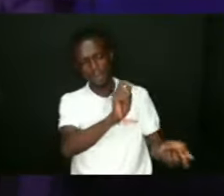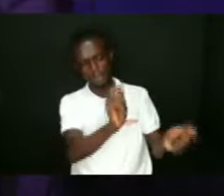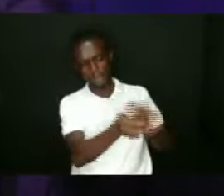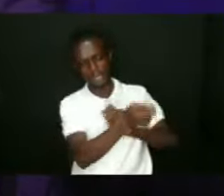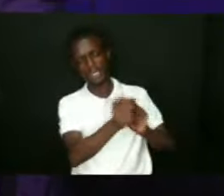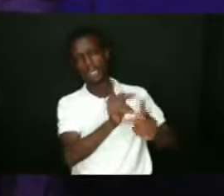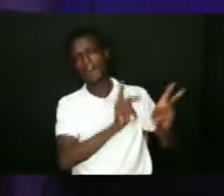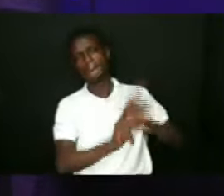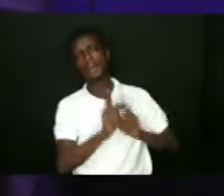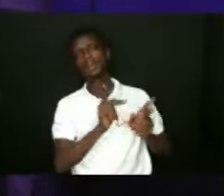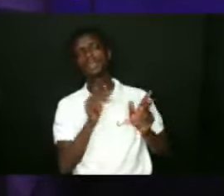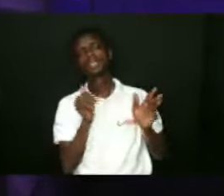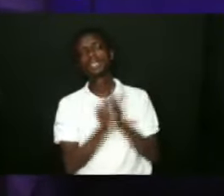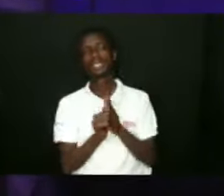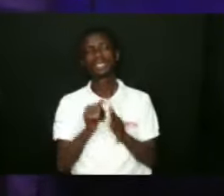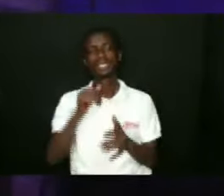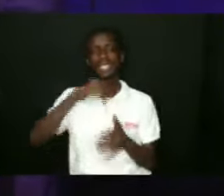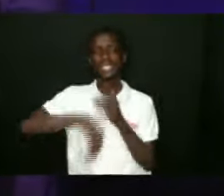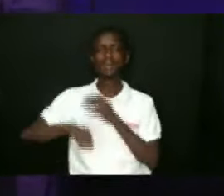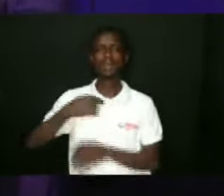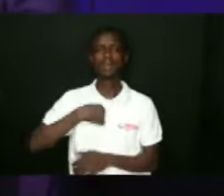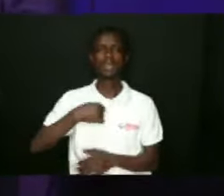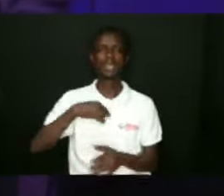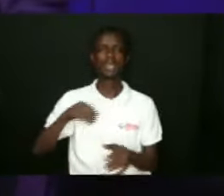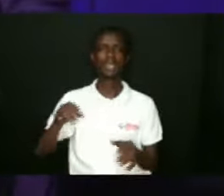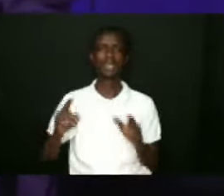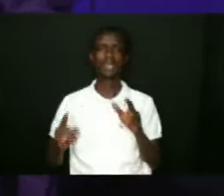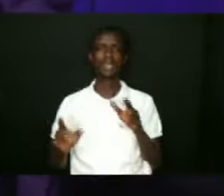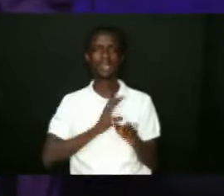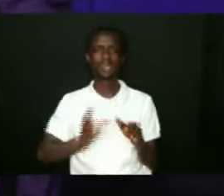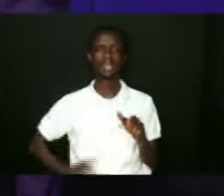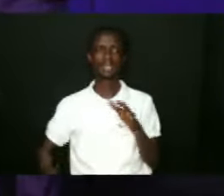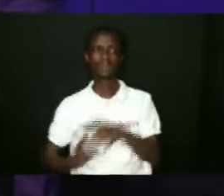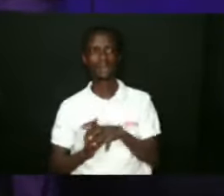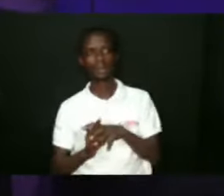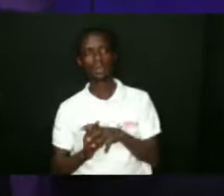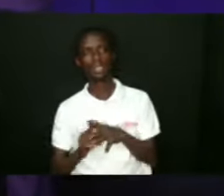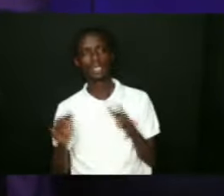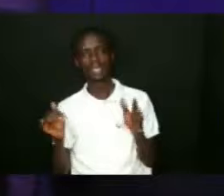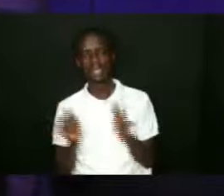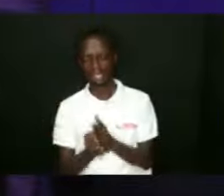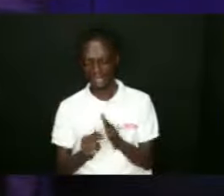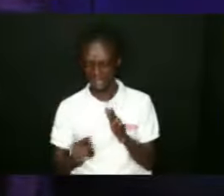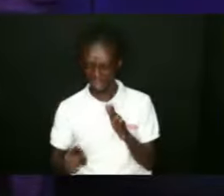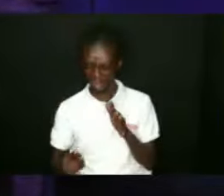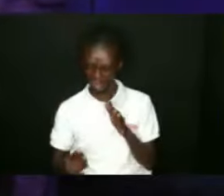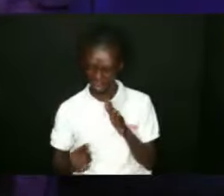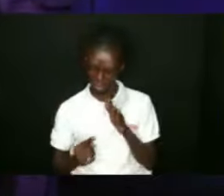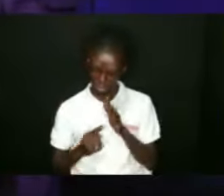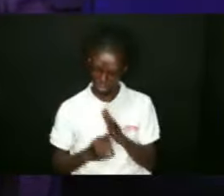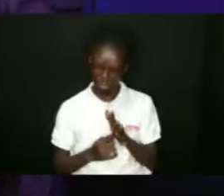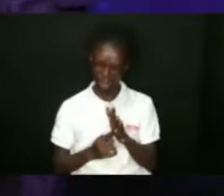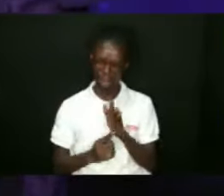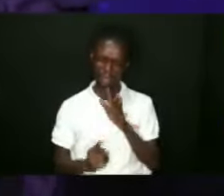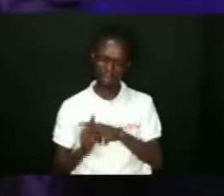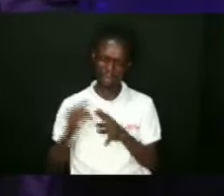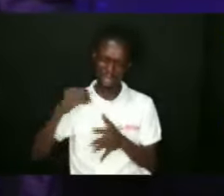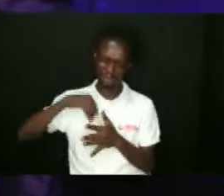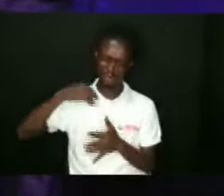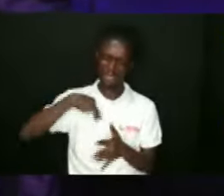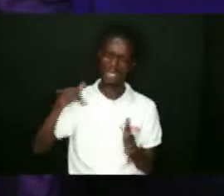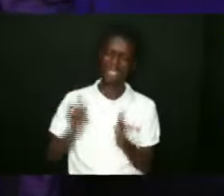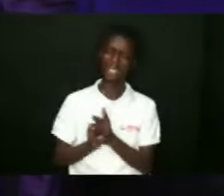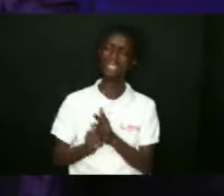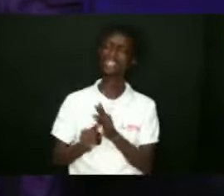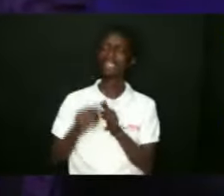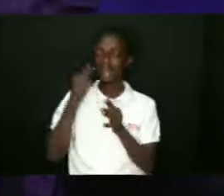attractive. Let Christ be seen in my life. Let him be revealed in me. Lift your voice and